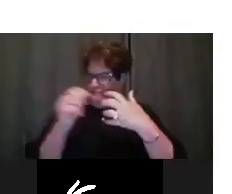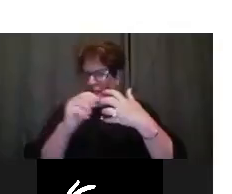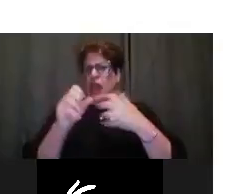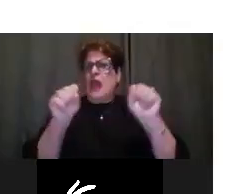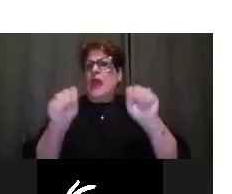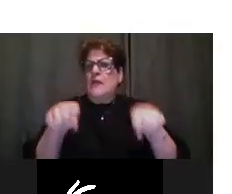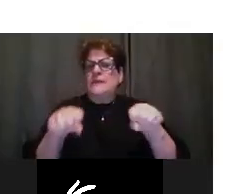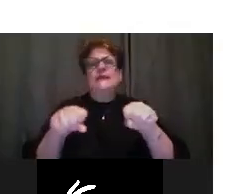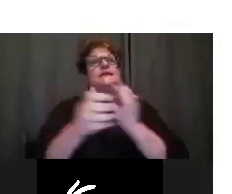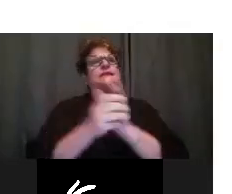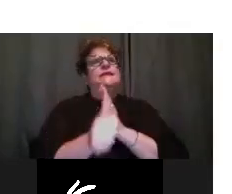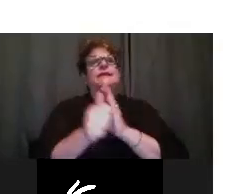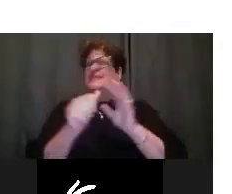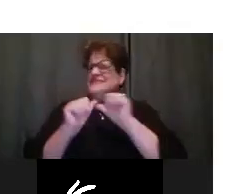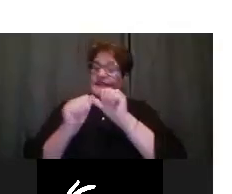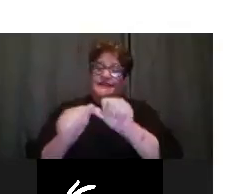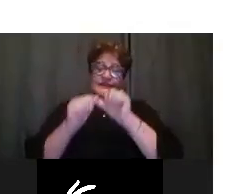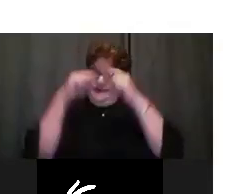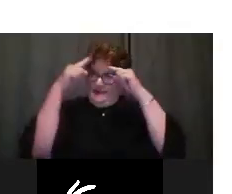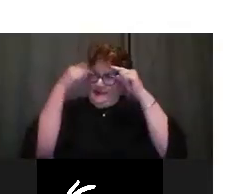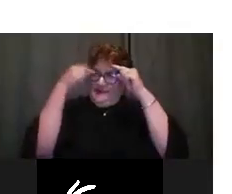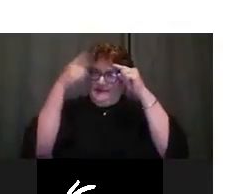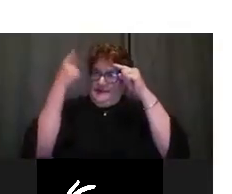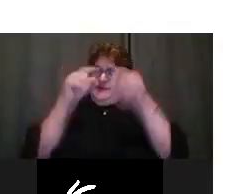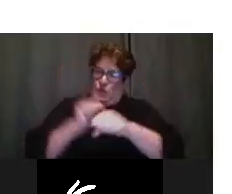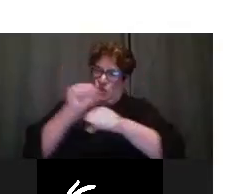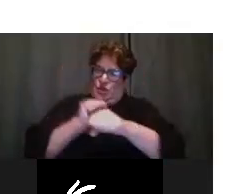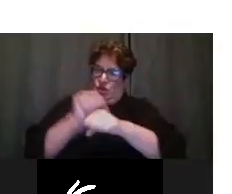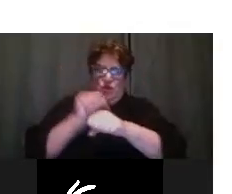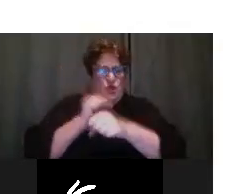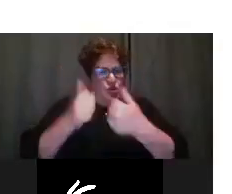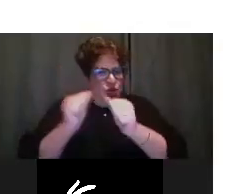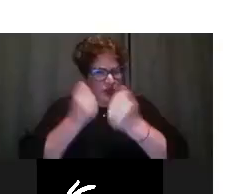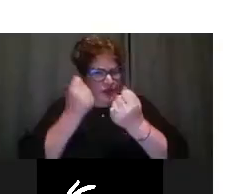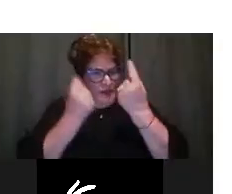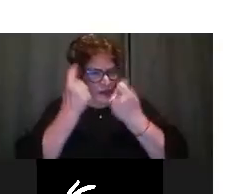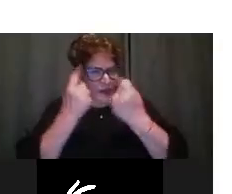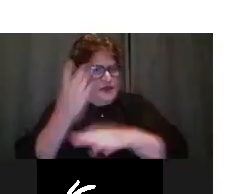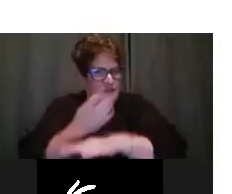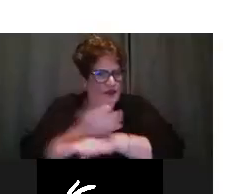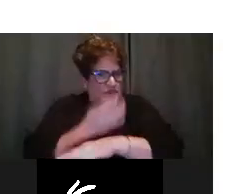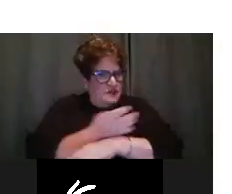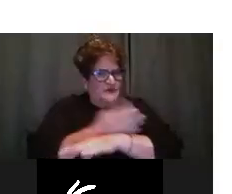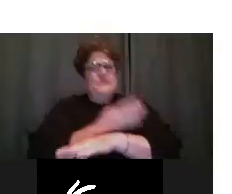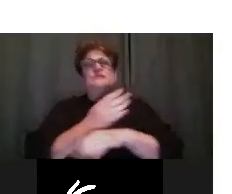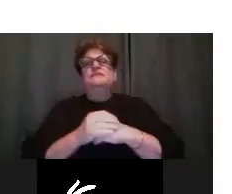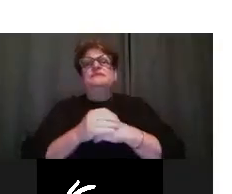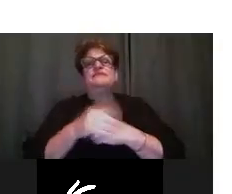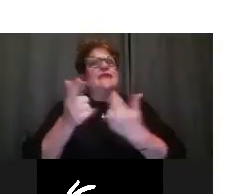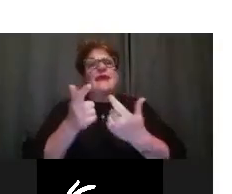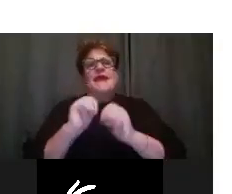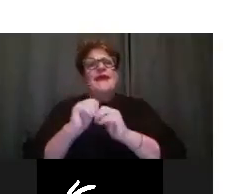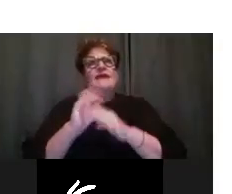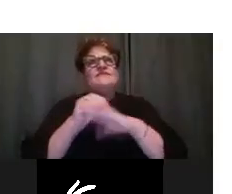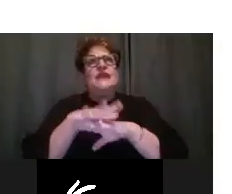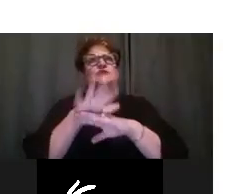that's continuous work. And it really can just affect, again, how you communicate,